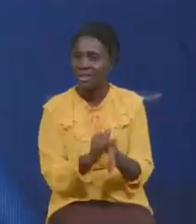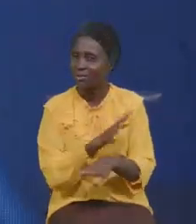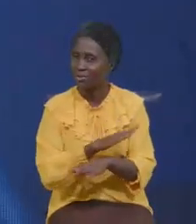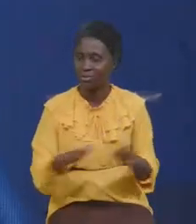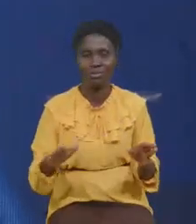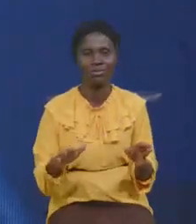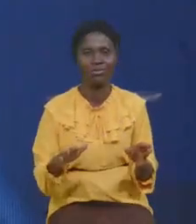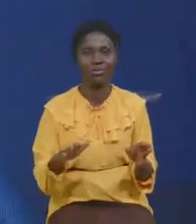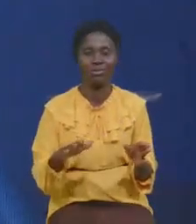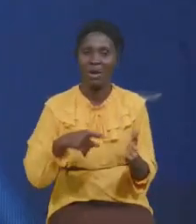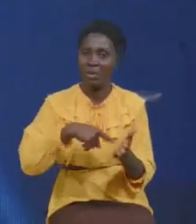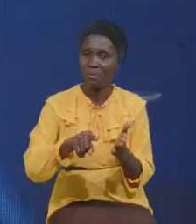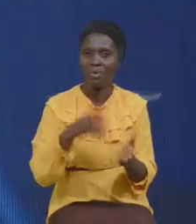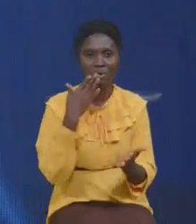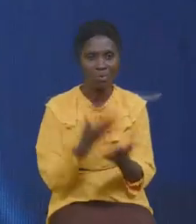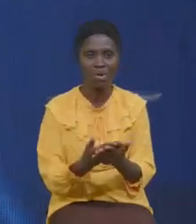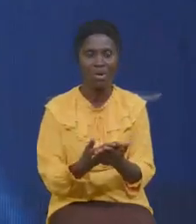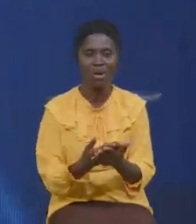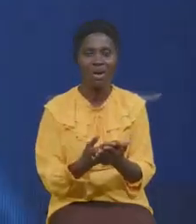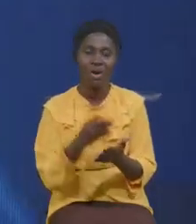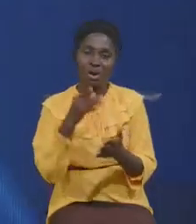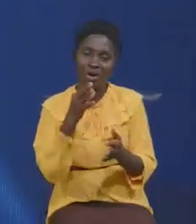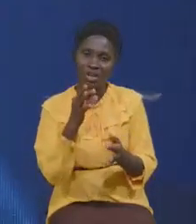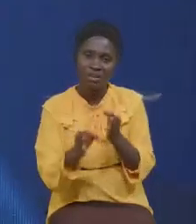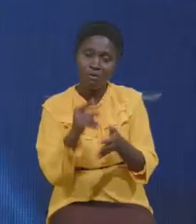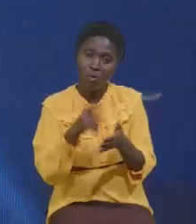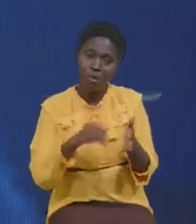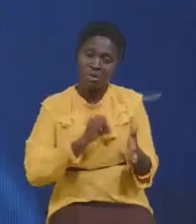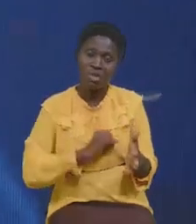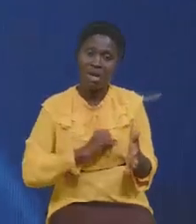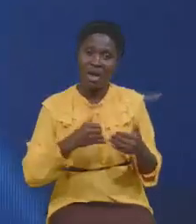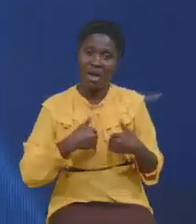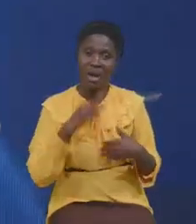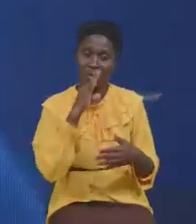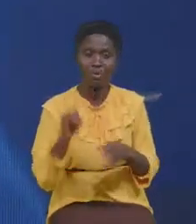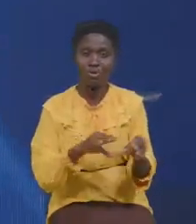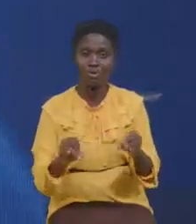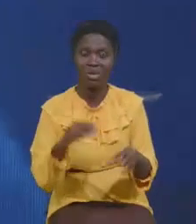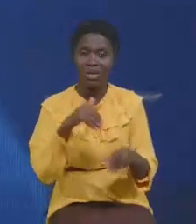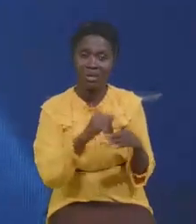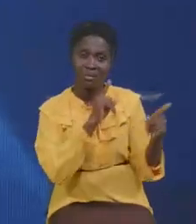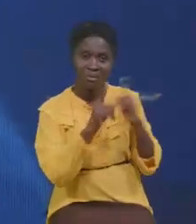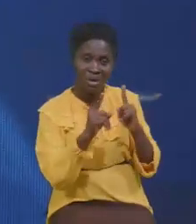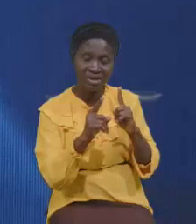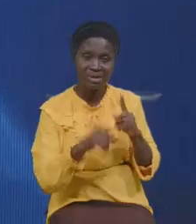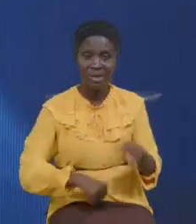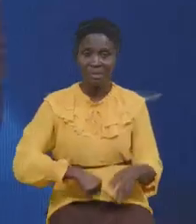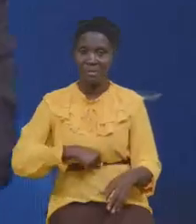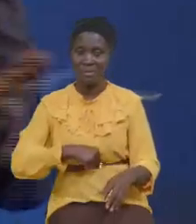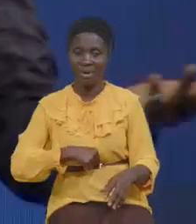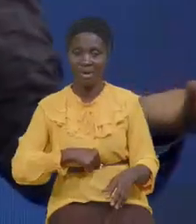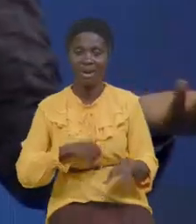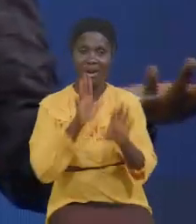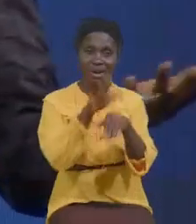been doing, the malice, the guile, the hypocrisies, the envies,